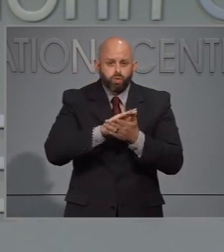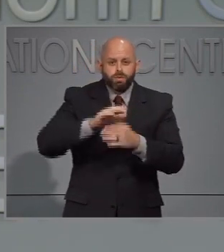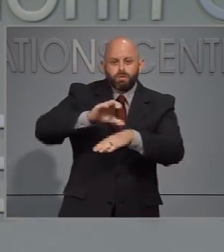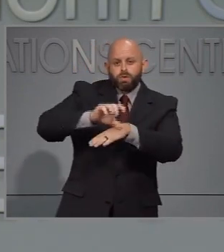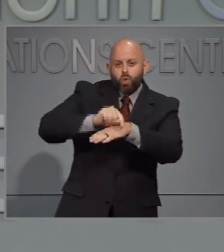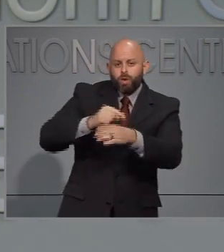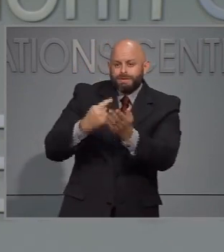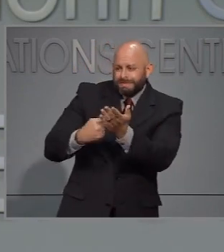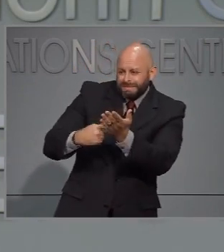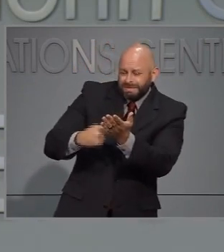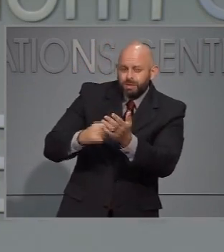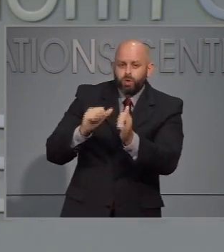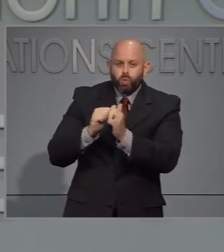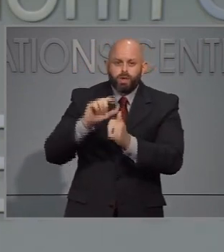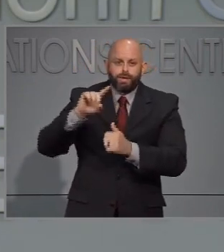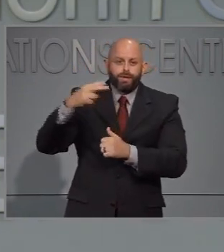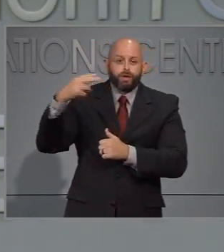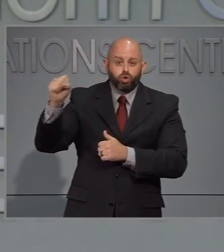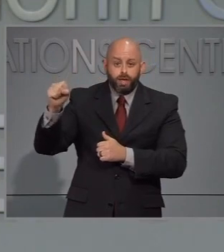Cohen?